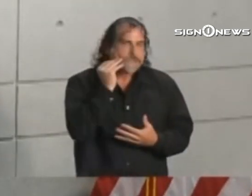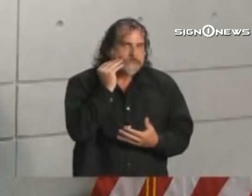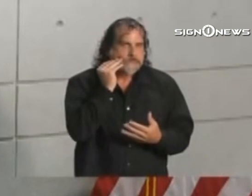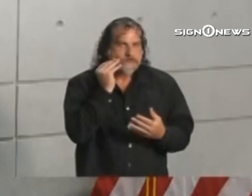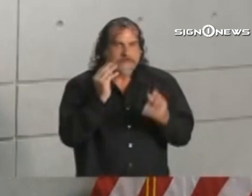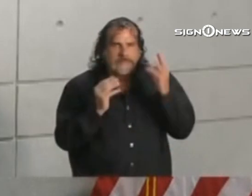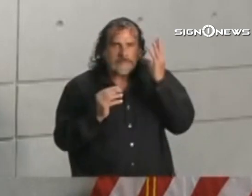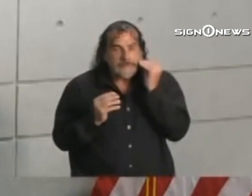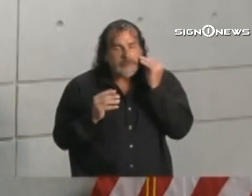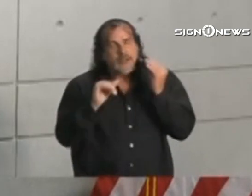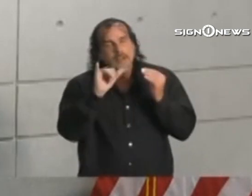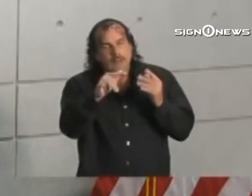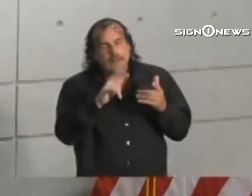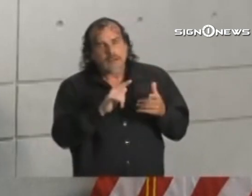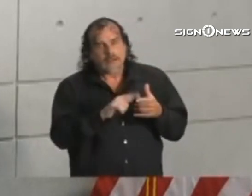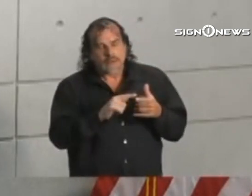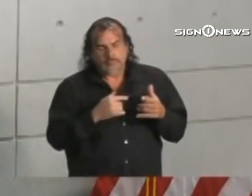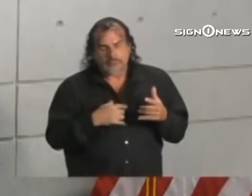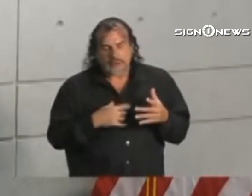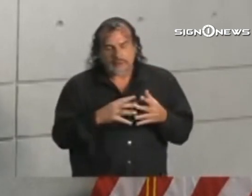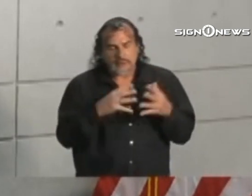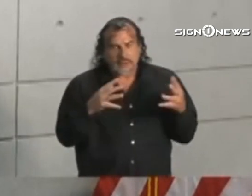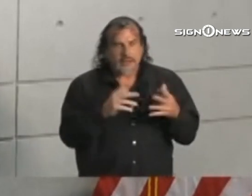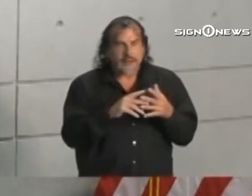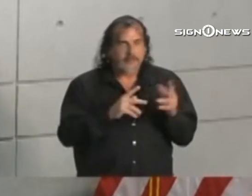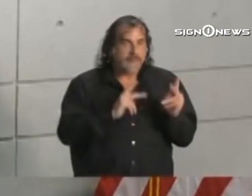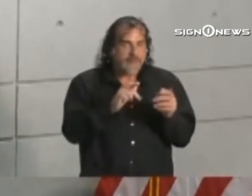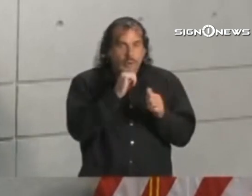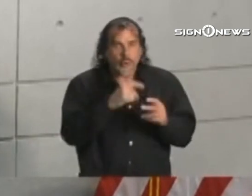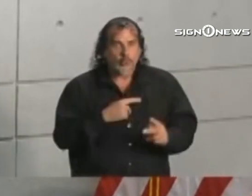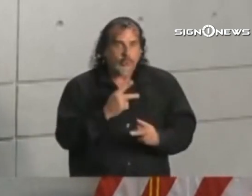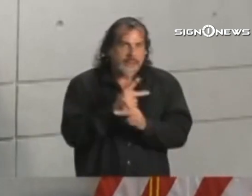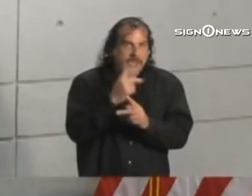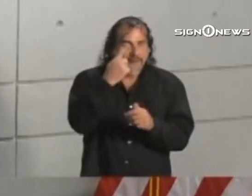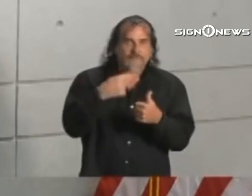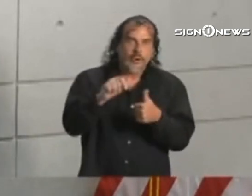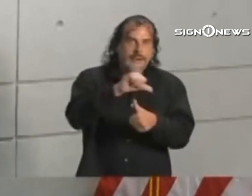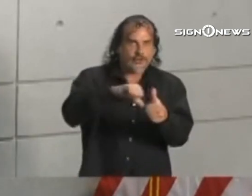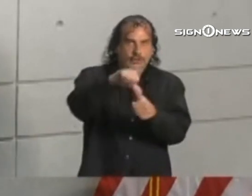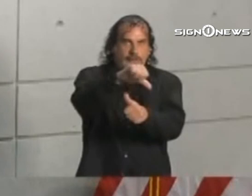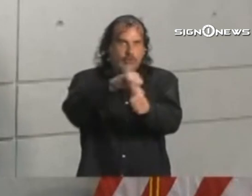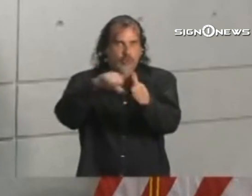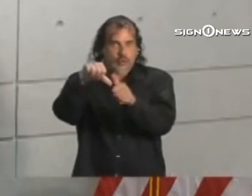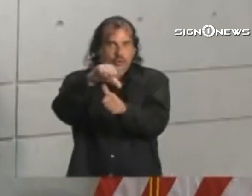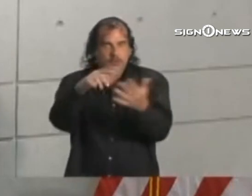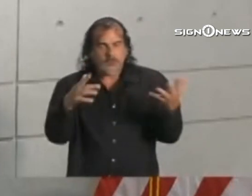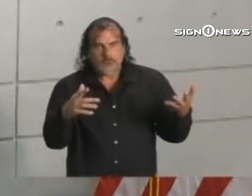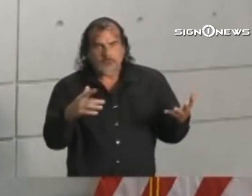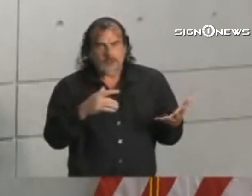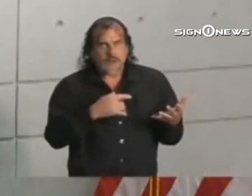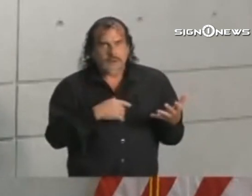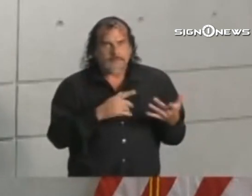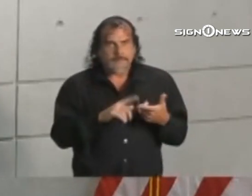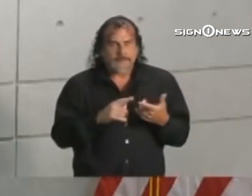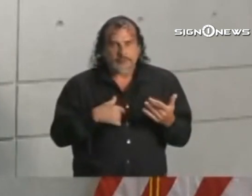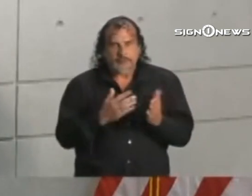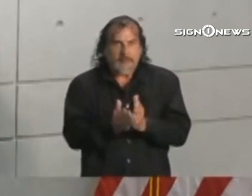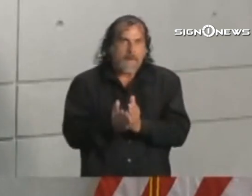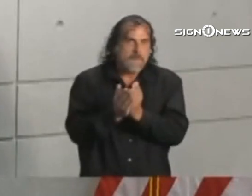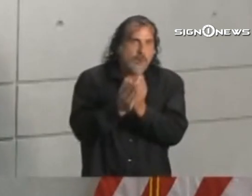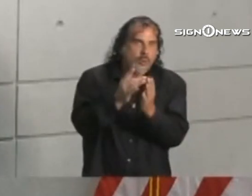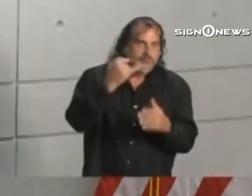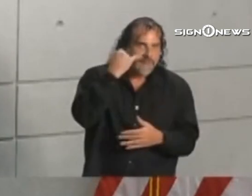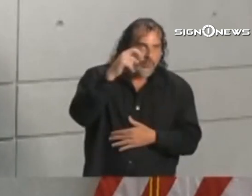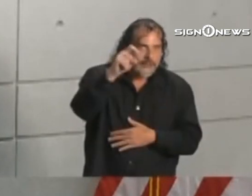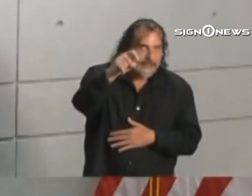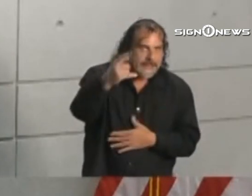We also have a great deal of very caring and very talented people. And so when it comes to the necessary boats, for instance, or